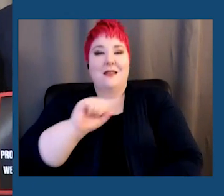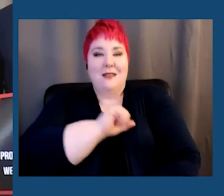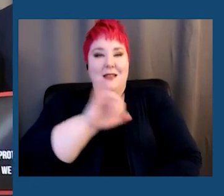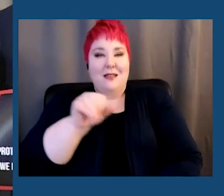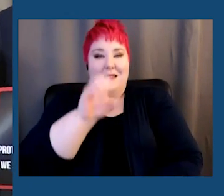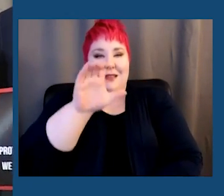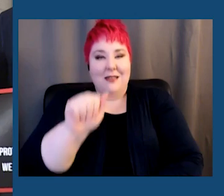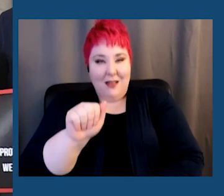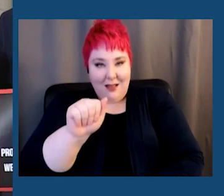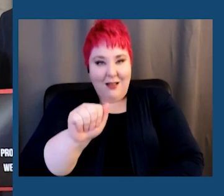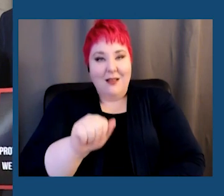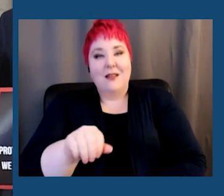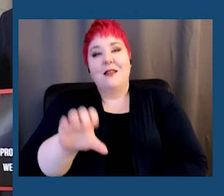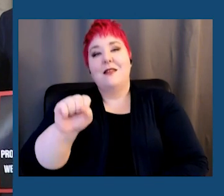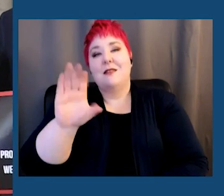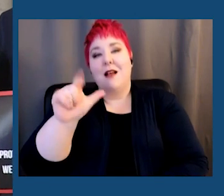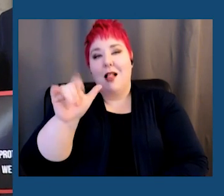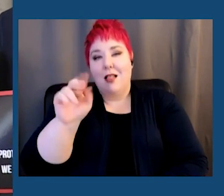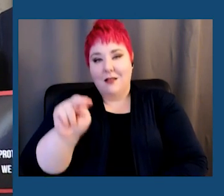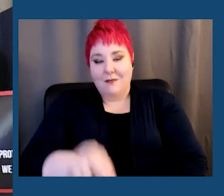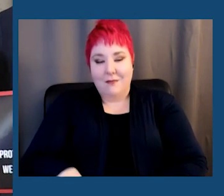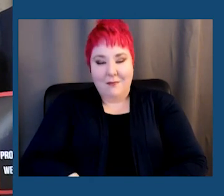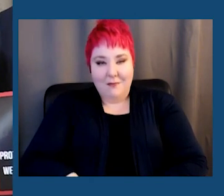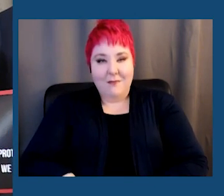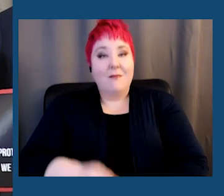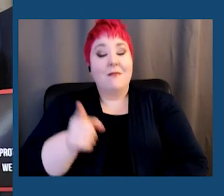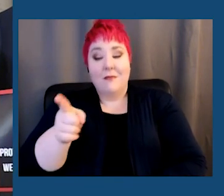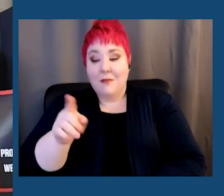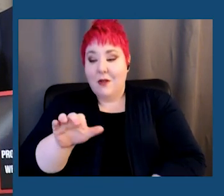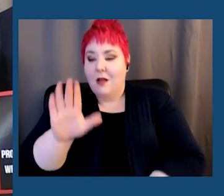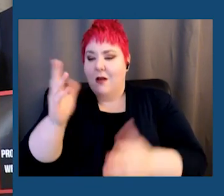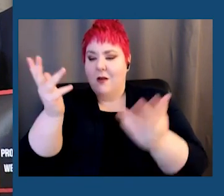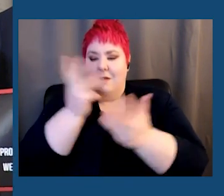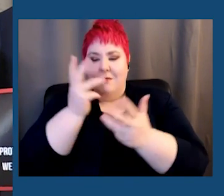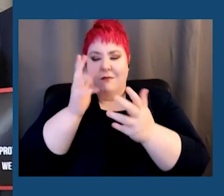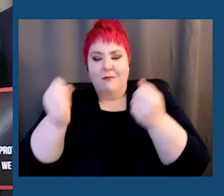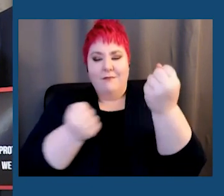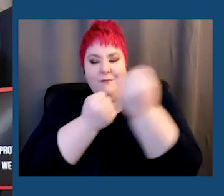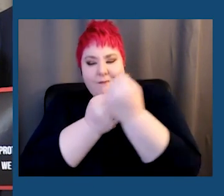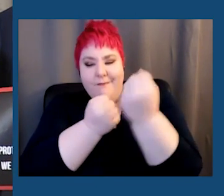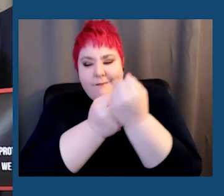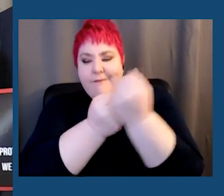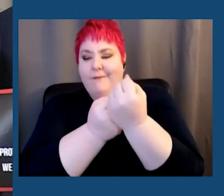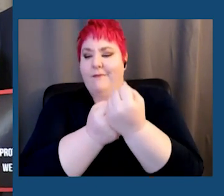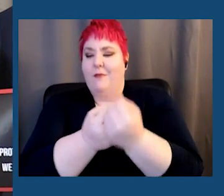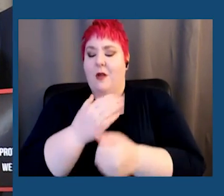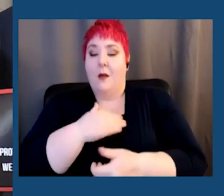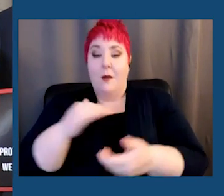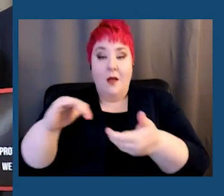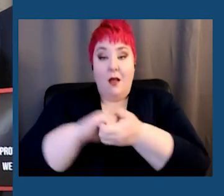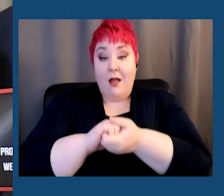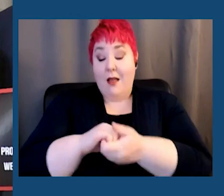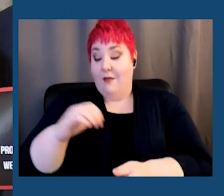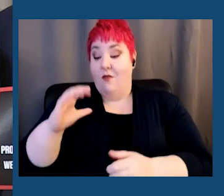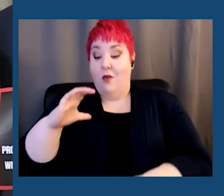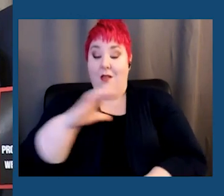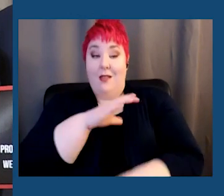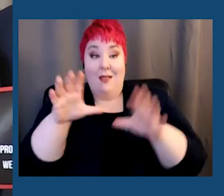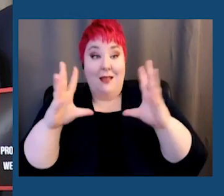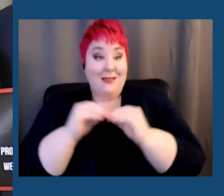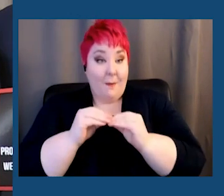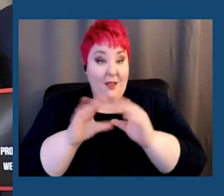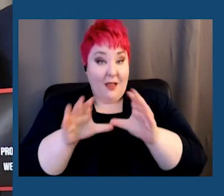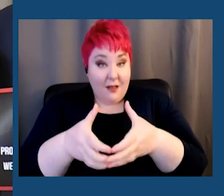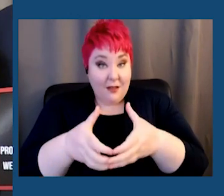Jessica Scotland, who has been a fearless champion, my colleague in the Assembly. But